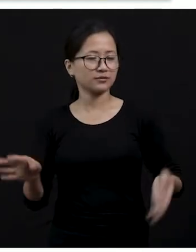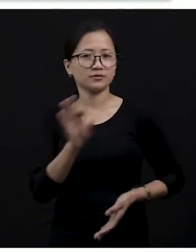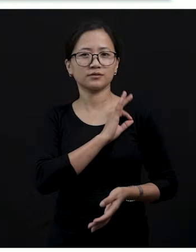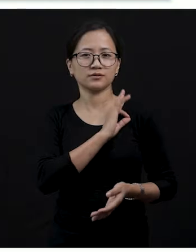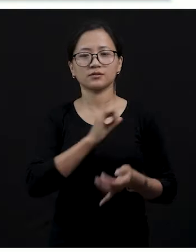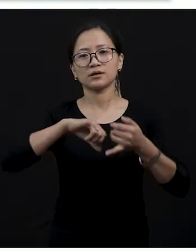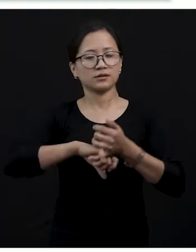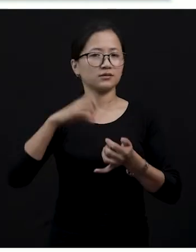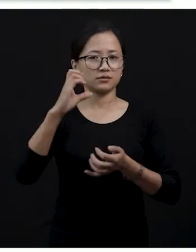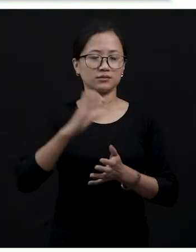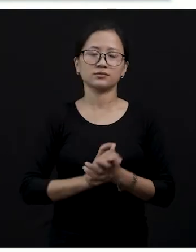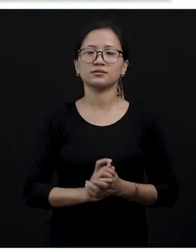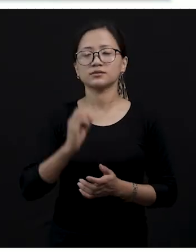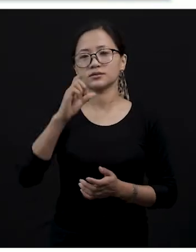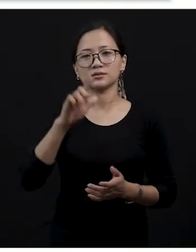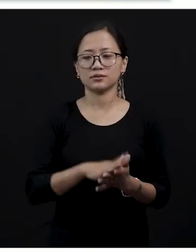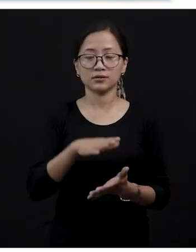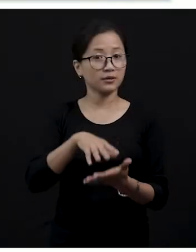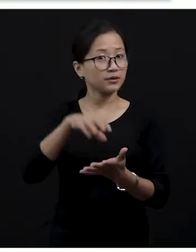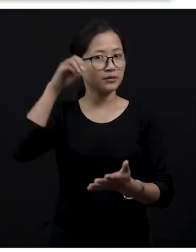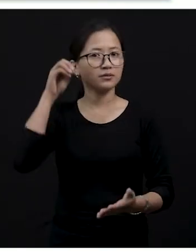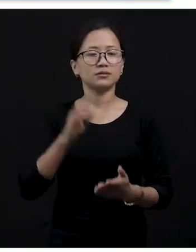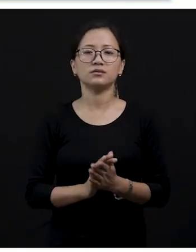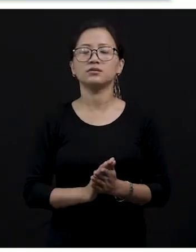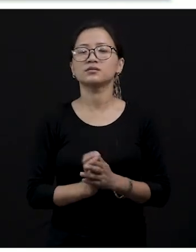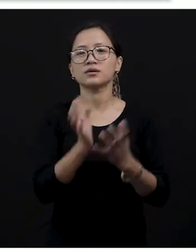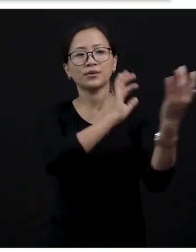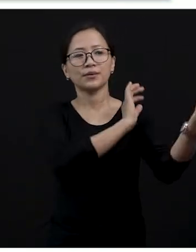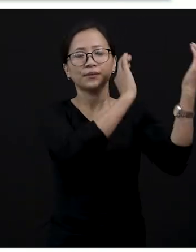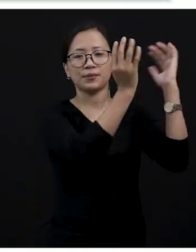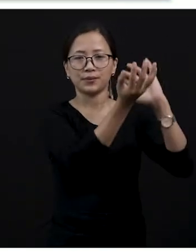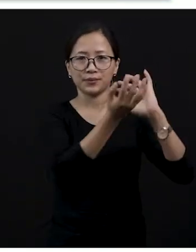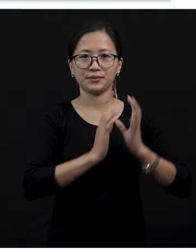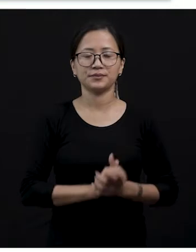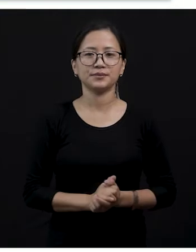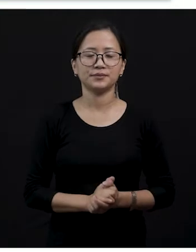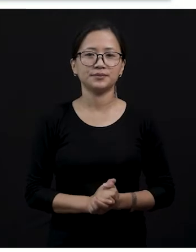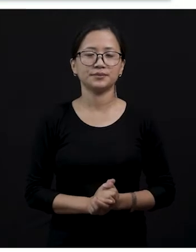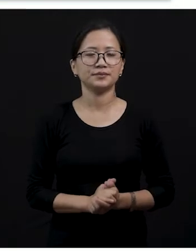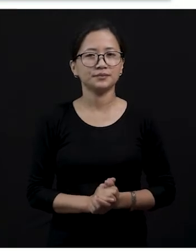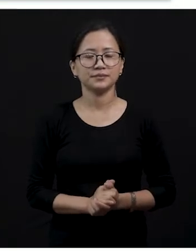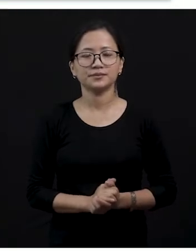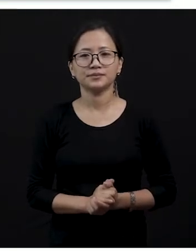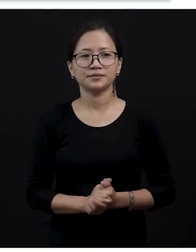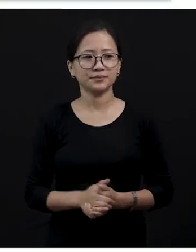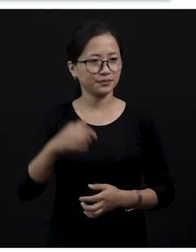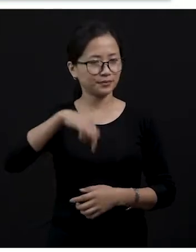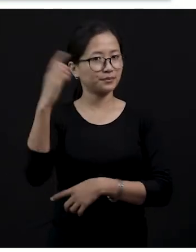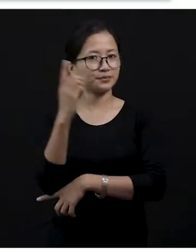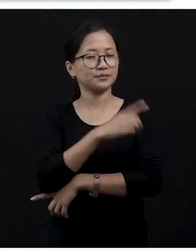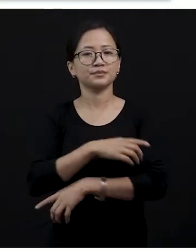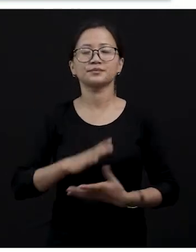science class. We are here to learn about the world. Yes, very interesting.